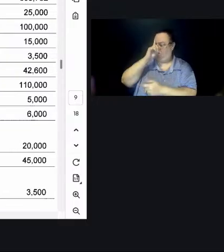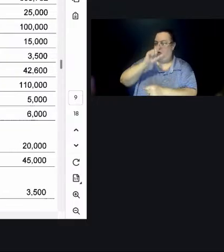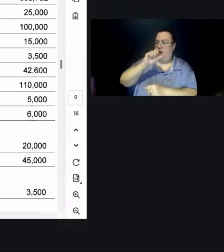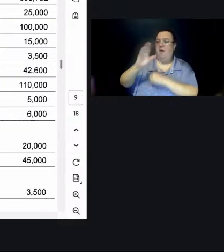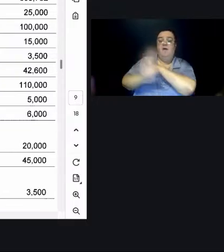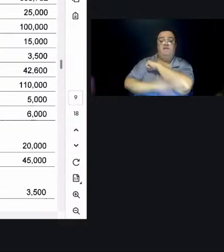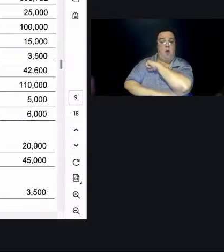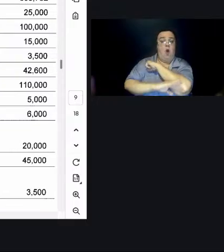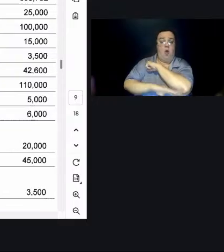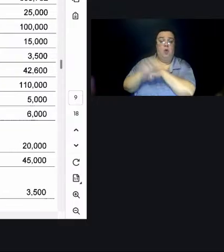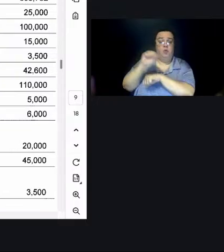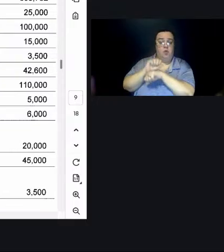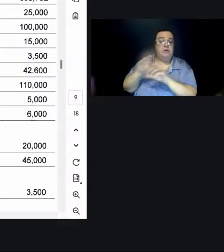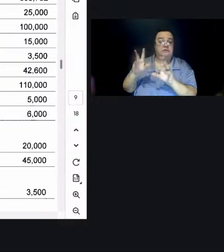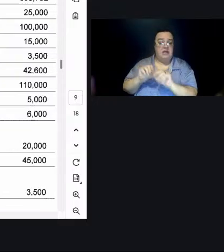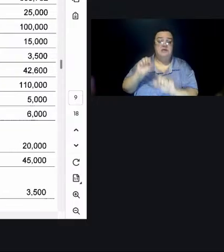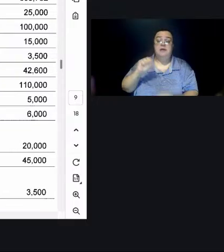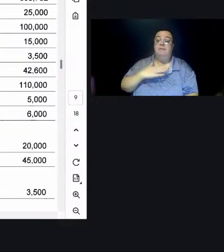please. Vice Mayor.